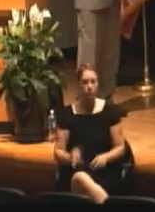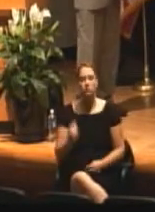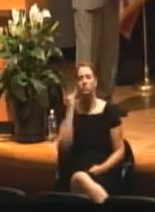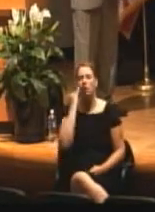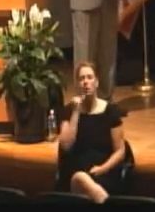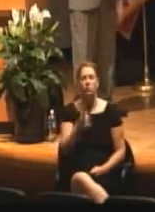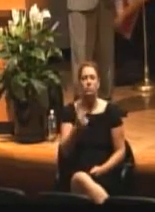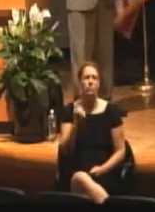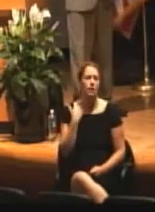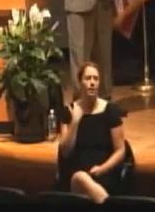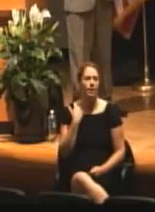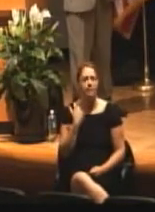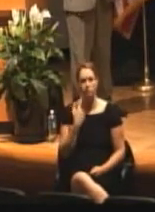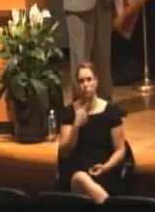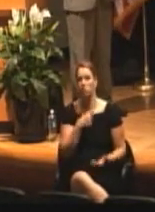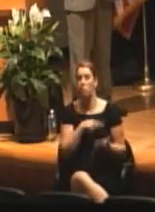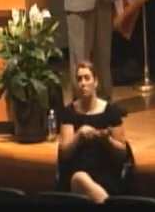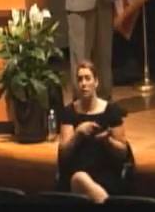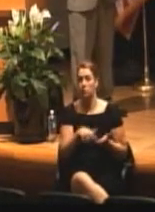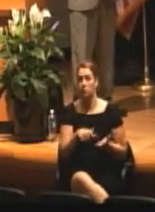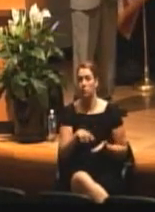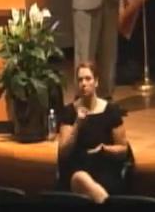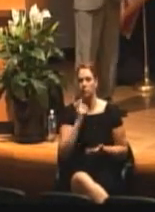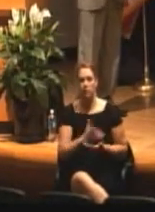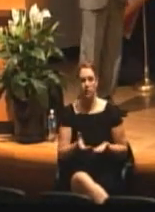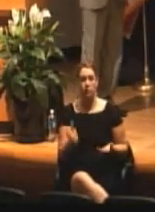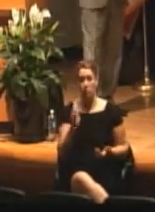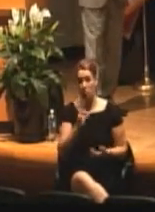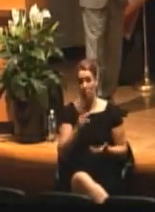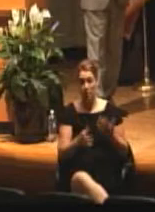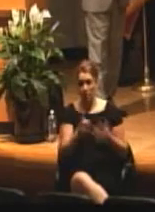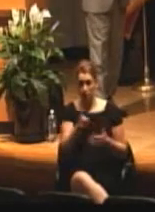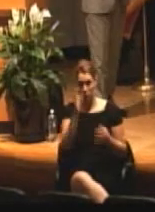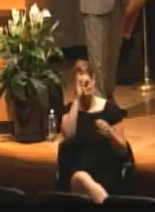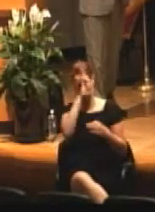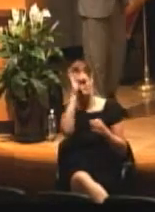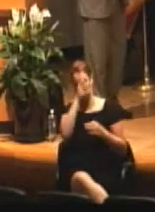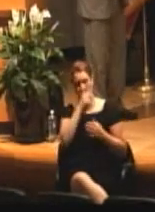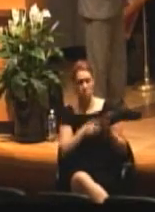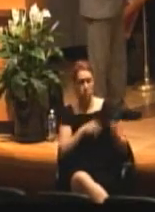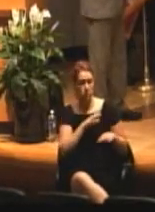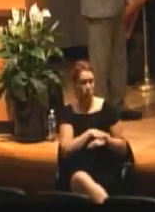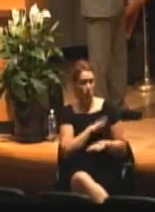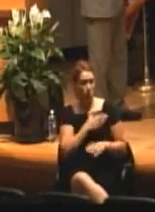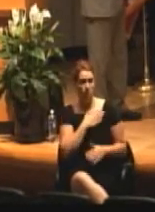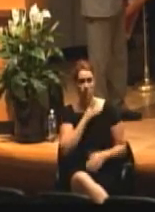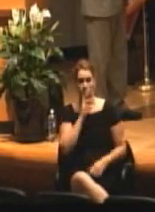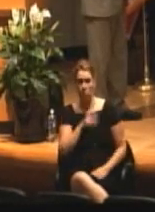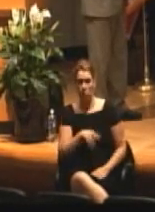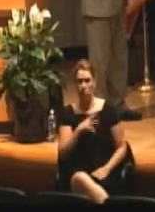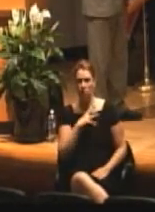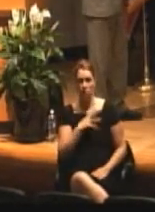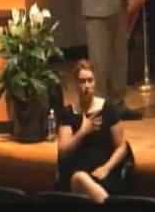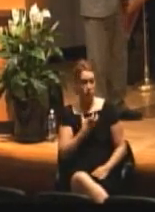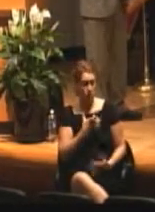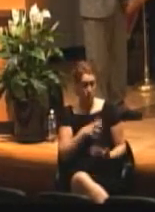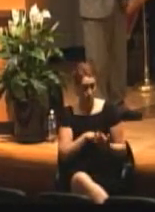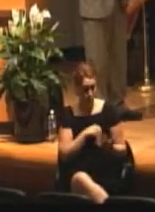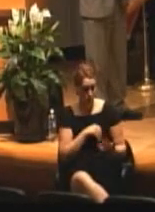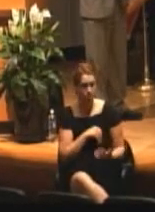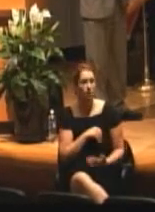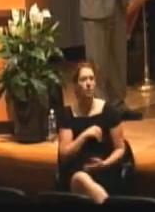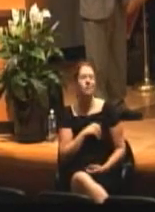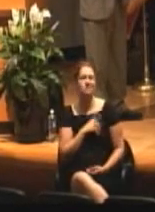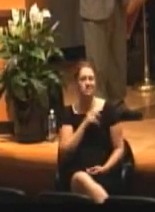late payments or things on there, or maybe you don't even know what's on there, you want to try to get a copy of that report and look at it. It's